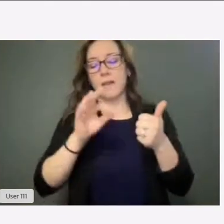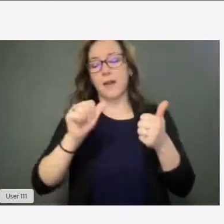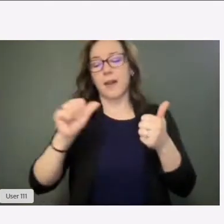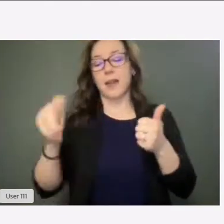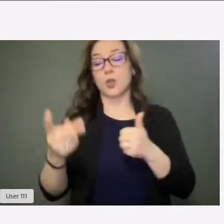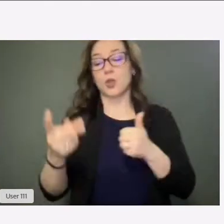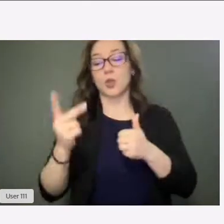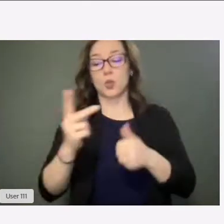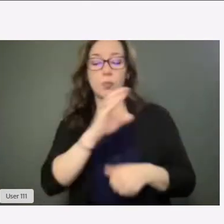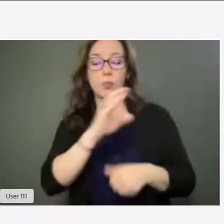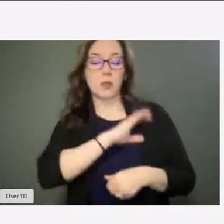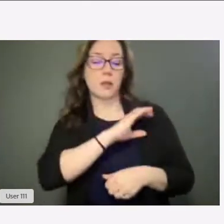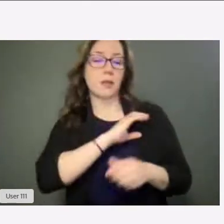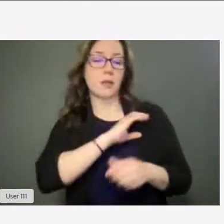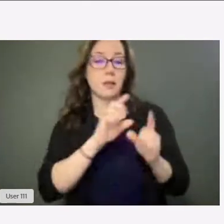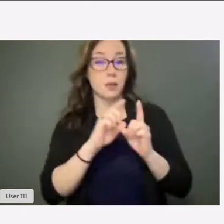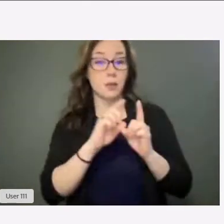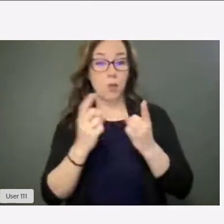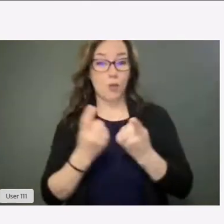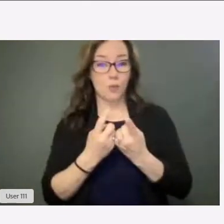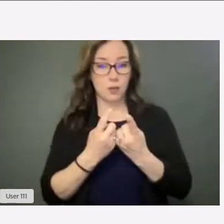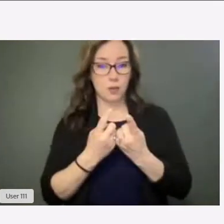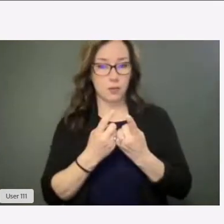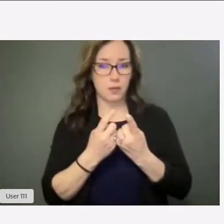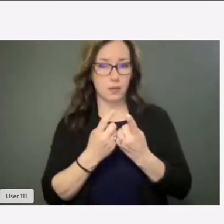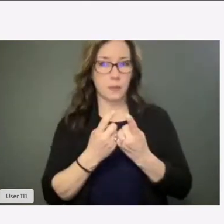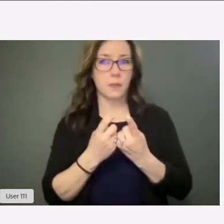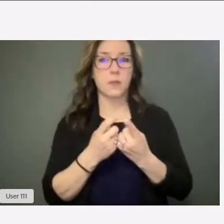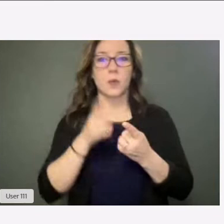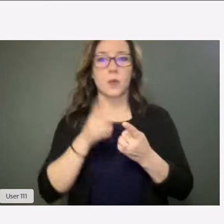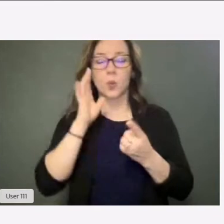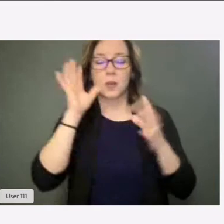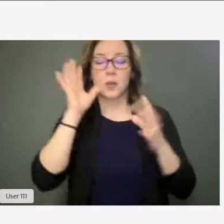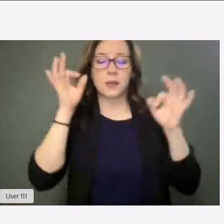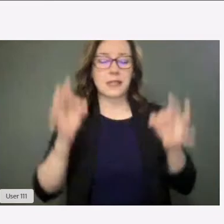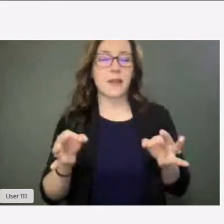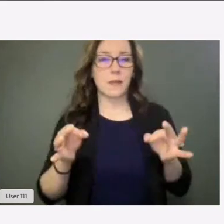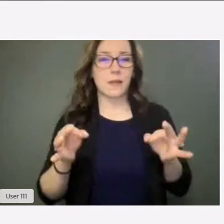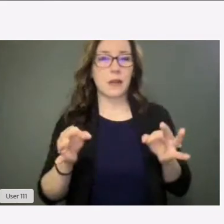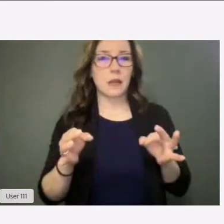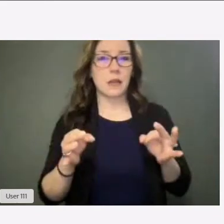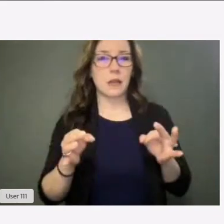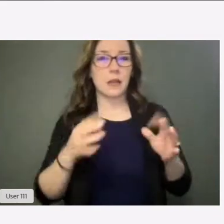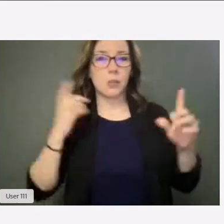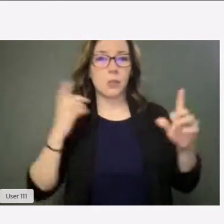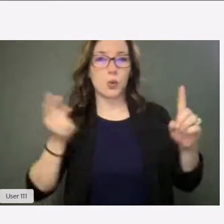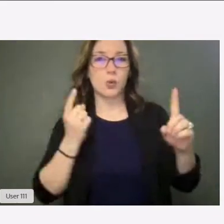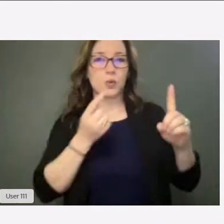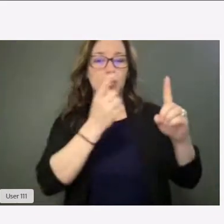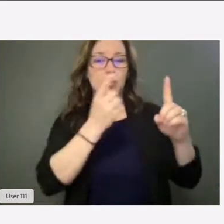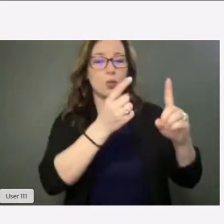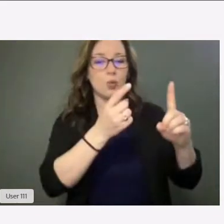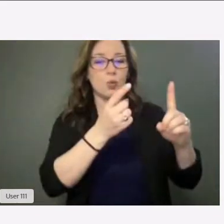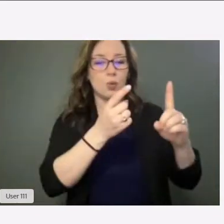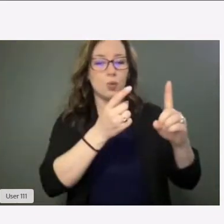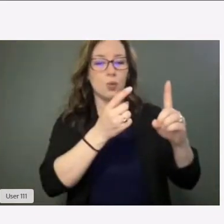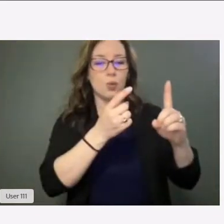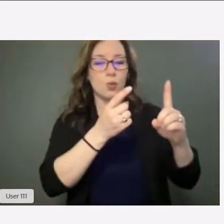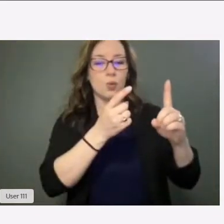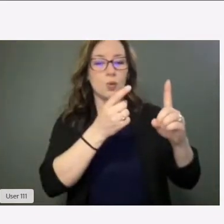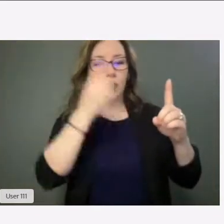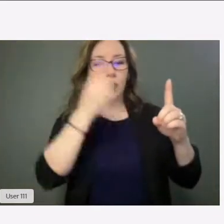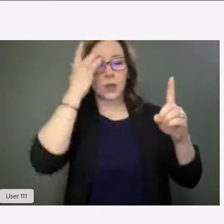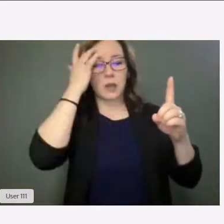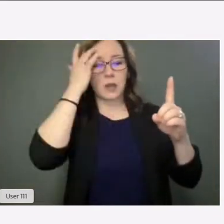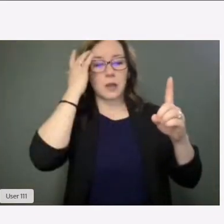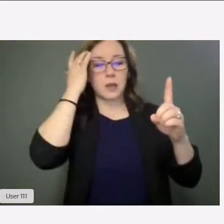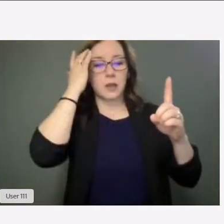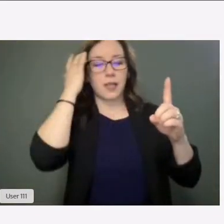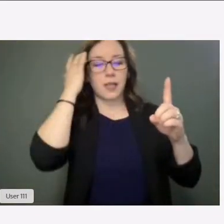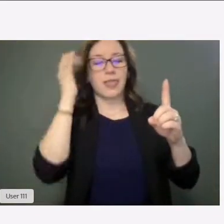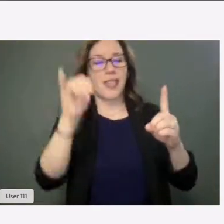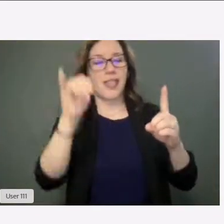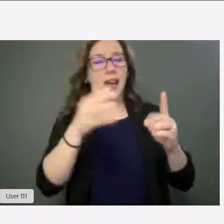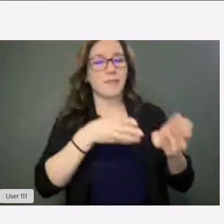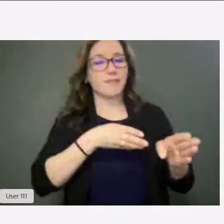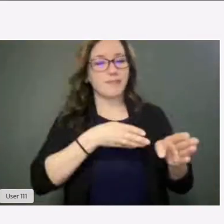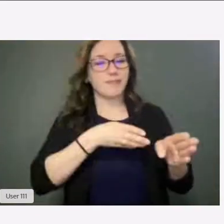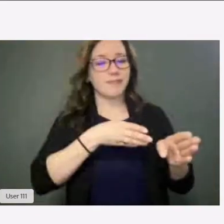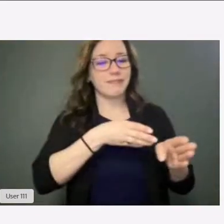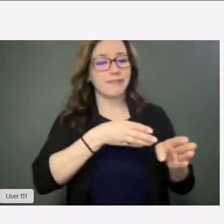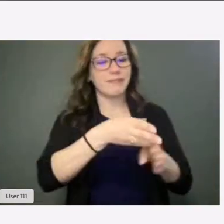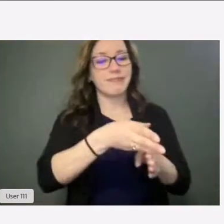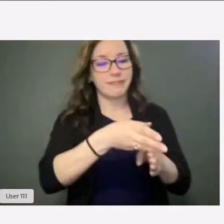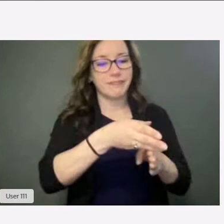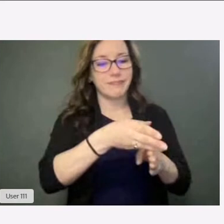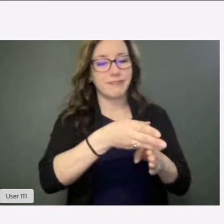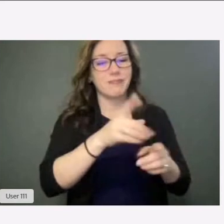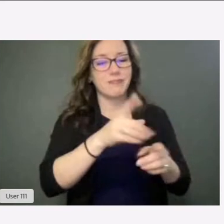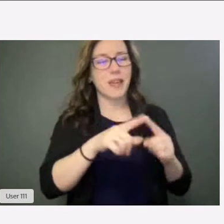departments. So it definitely pursue the Shuship and Uwasi grant programs for your avenue. That actually is probably